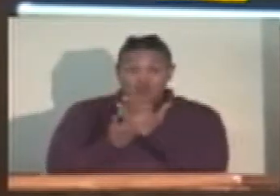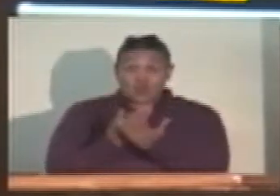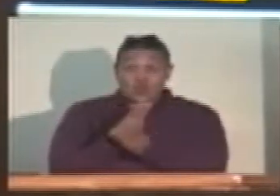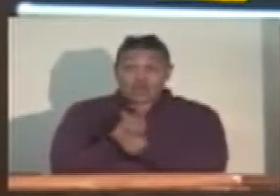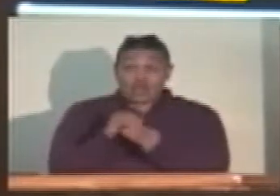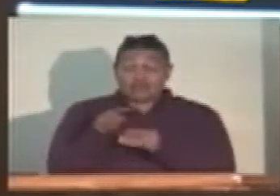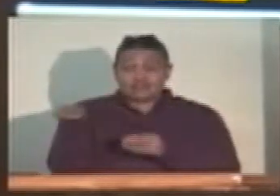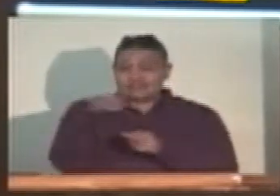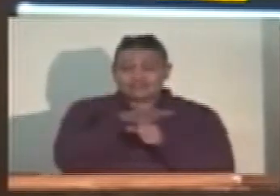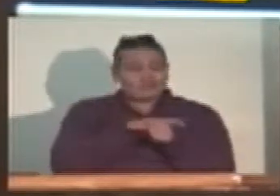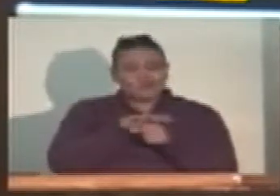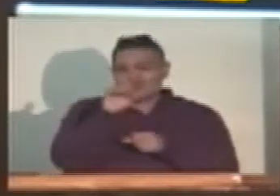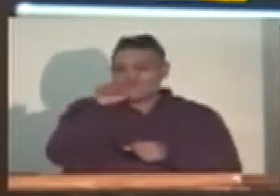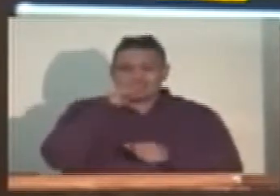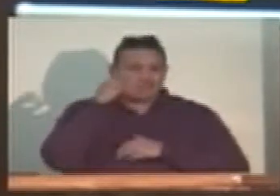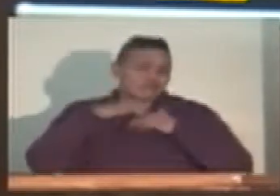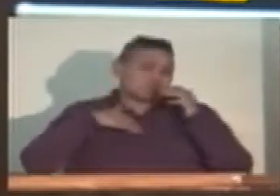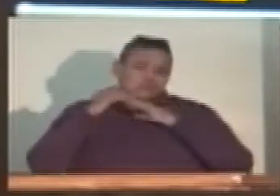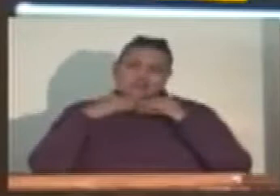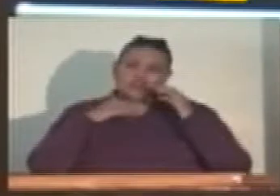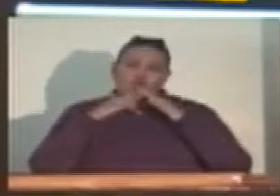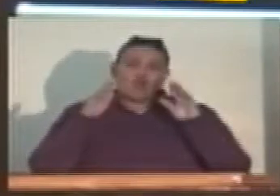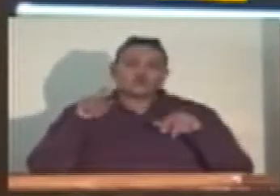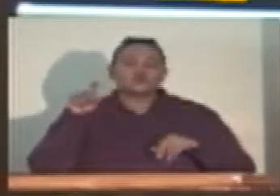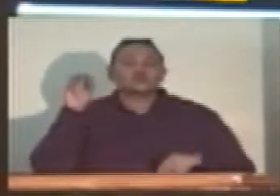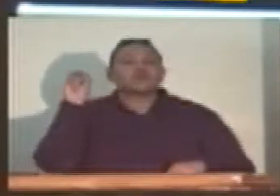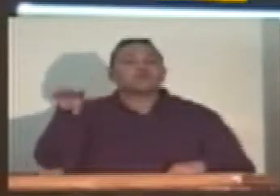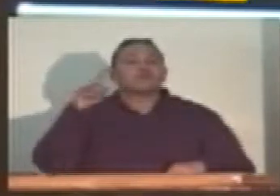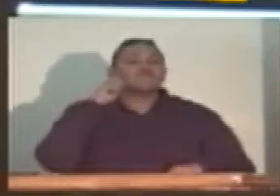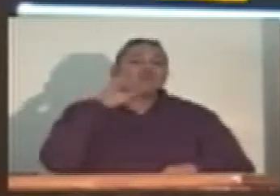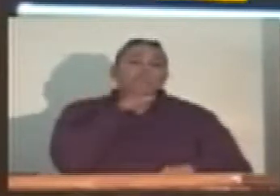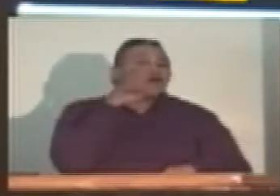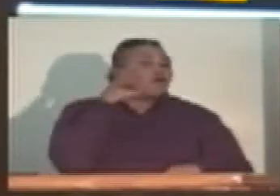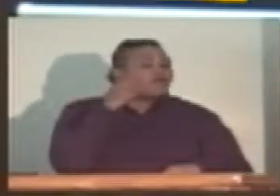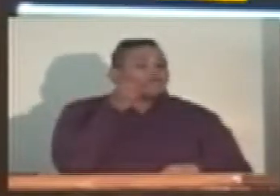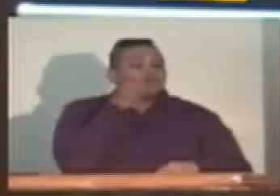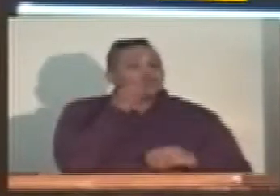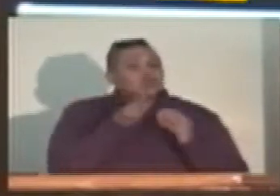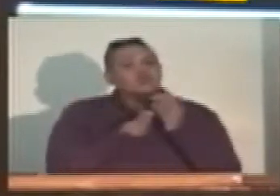these areas should be put into agricultural production.